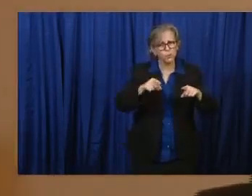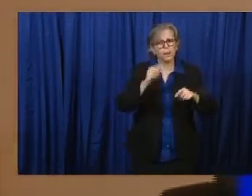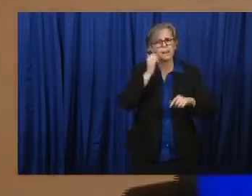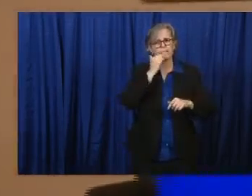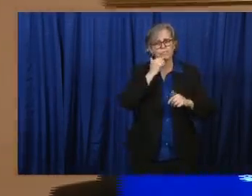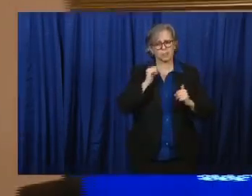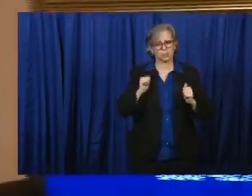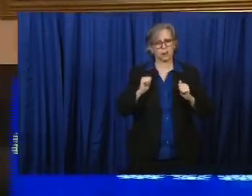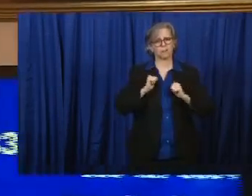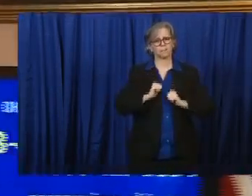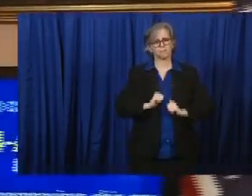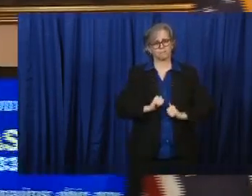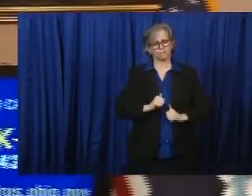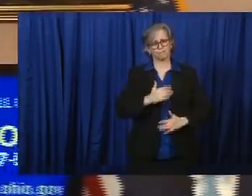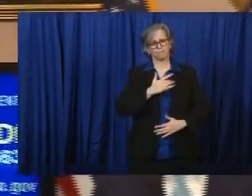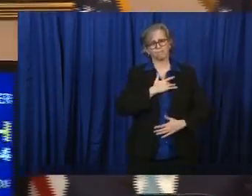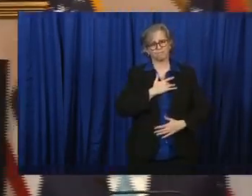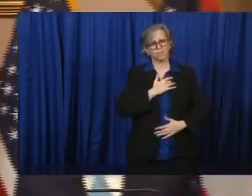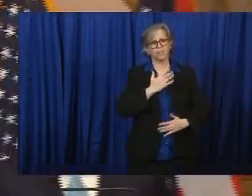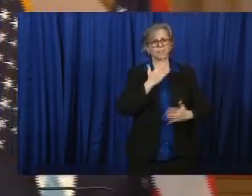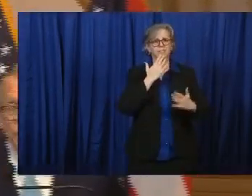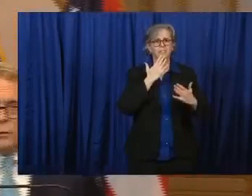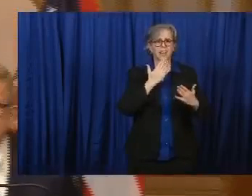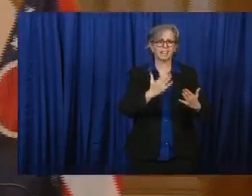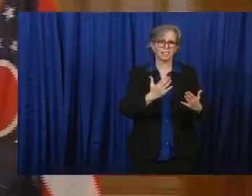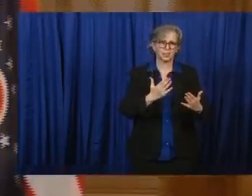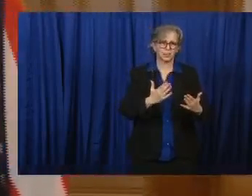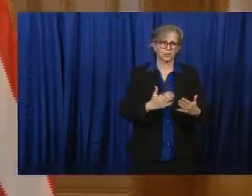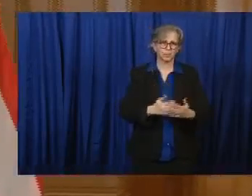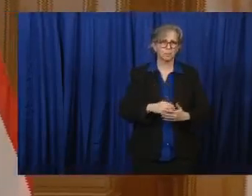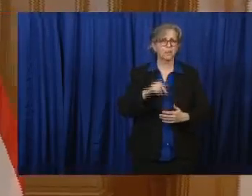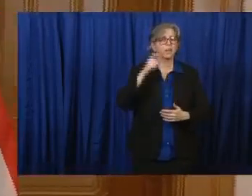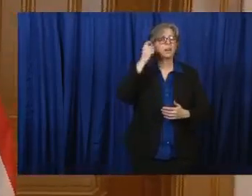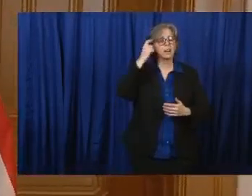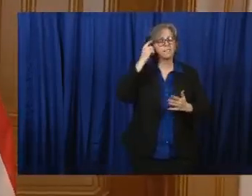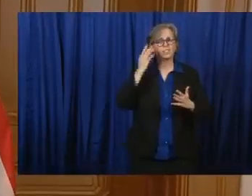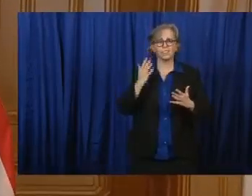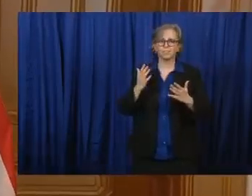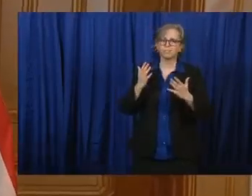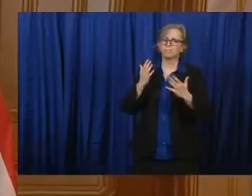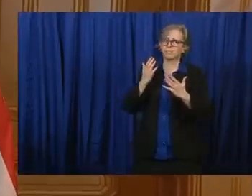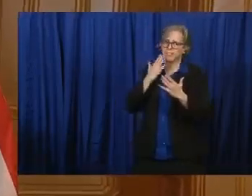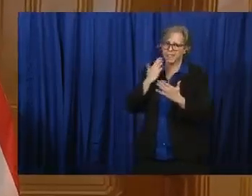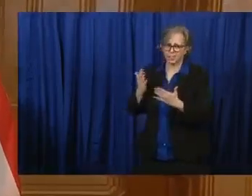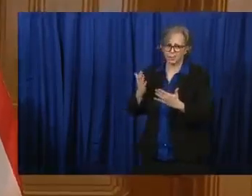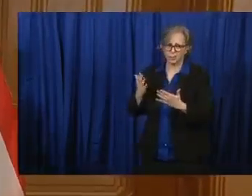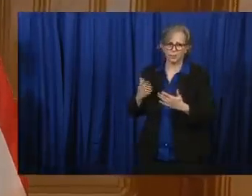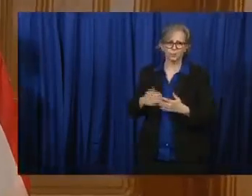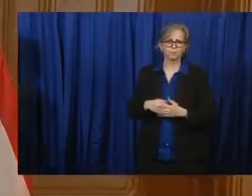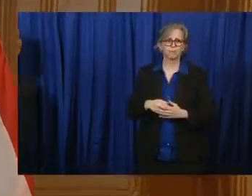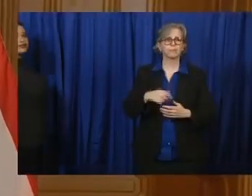thank you very much. We'll be happy to respond to questions.